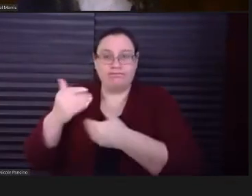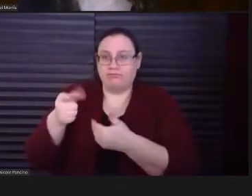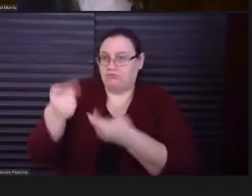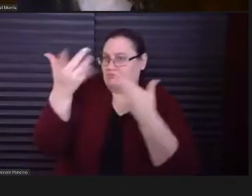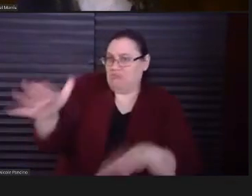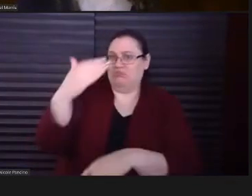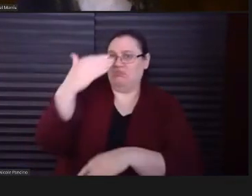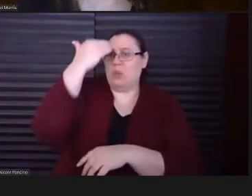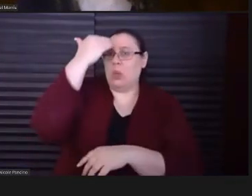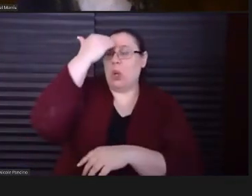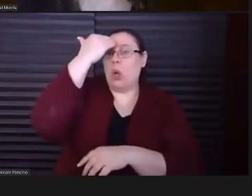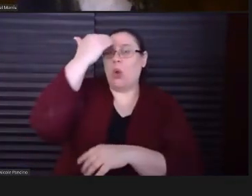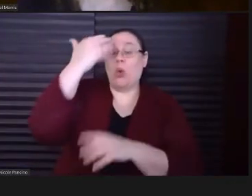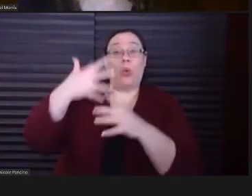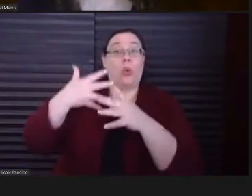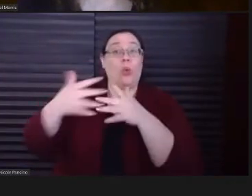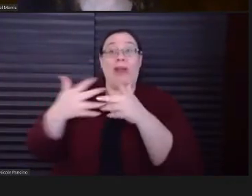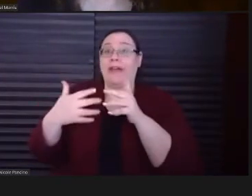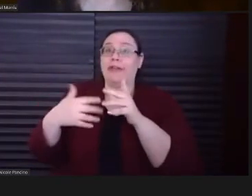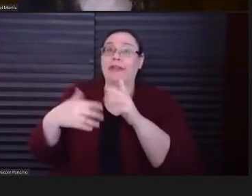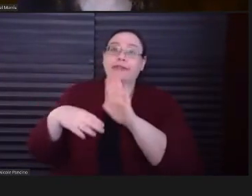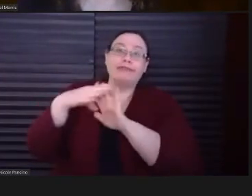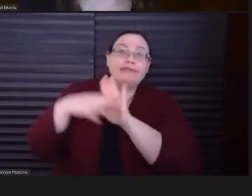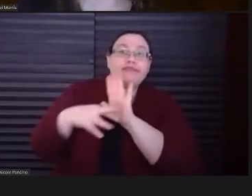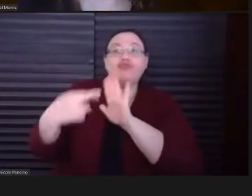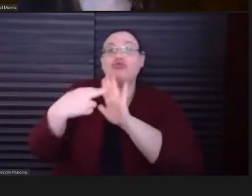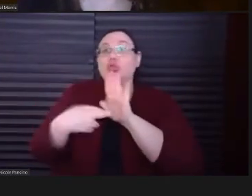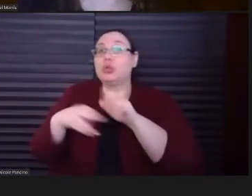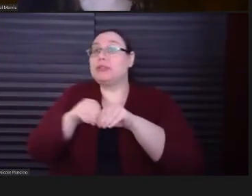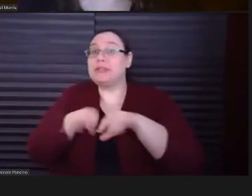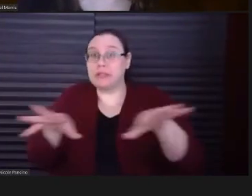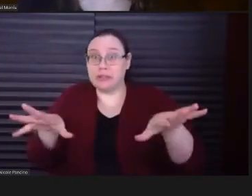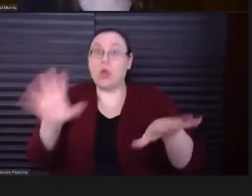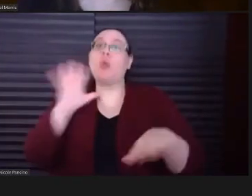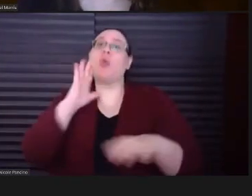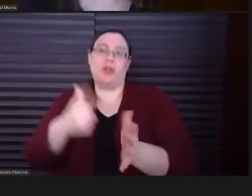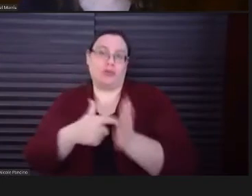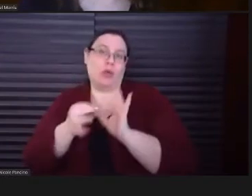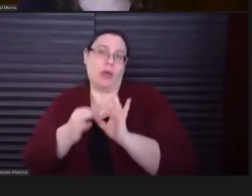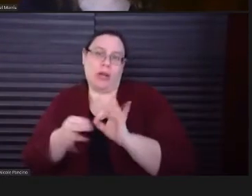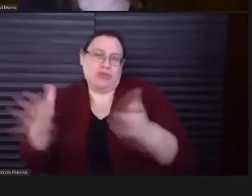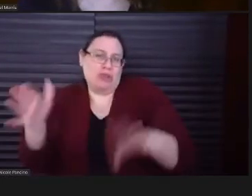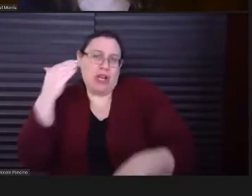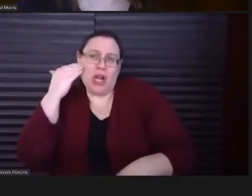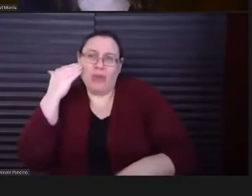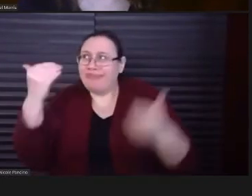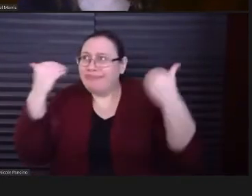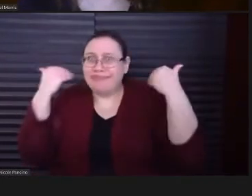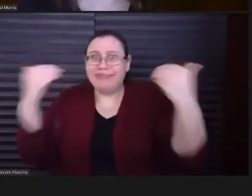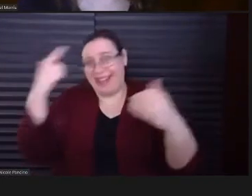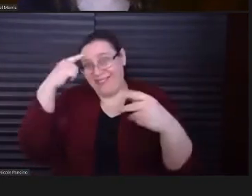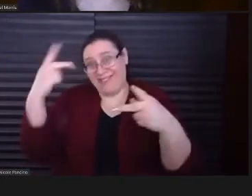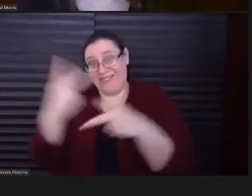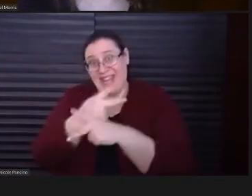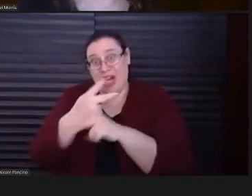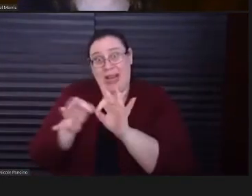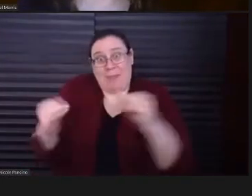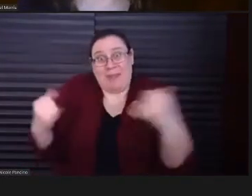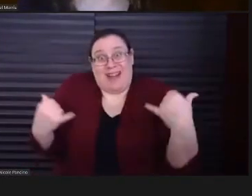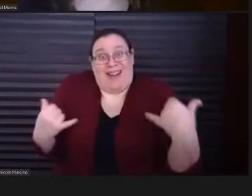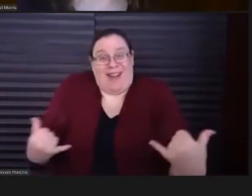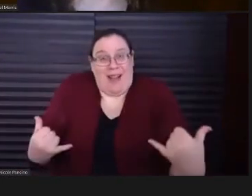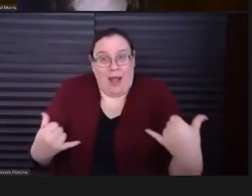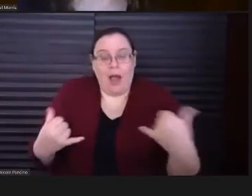that whatever guidelines come out, they're going to require captioning. So go ahead and figure out how you're going to do captioning